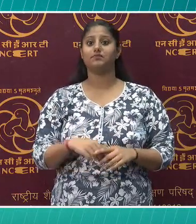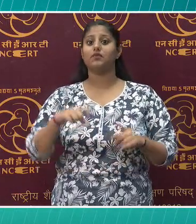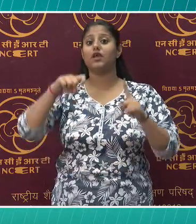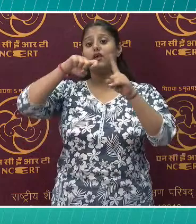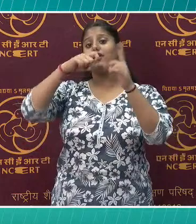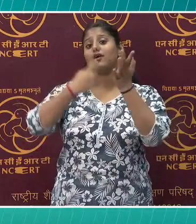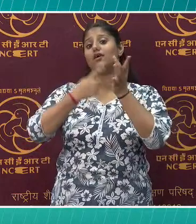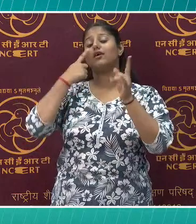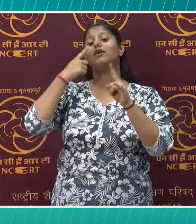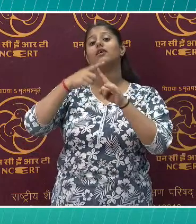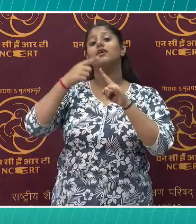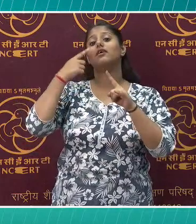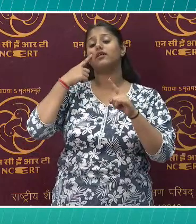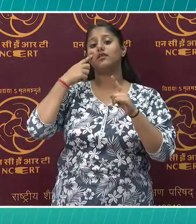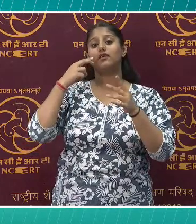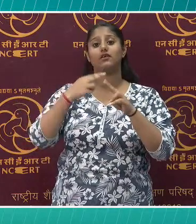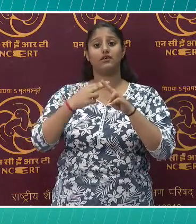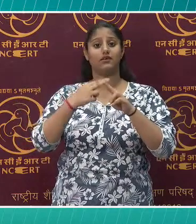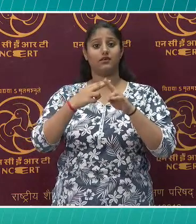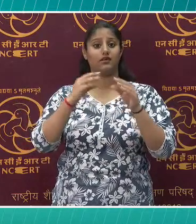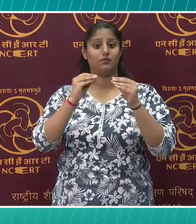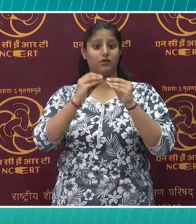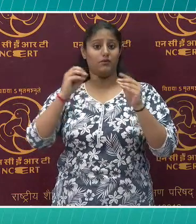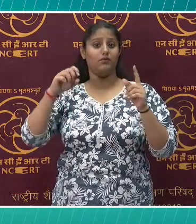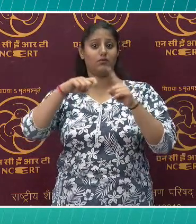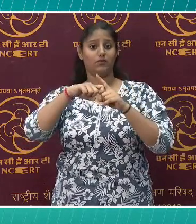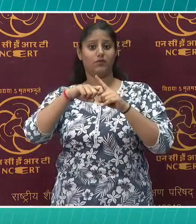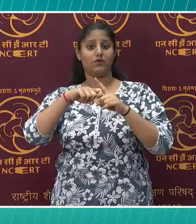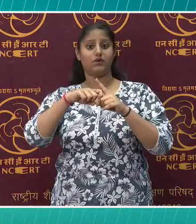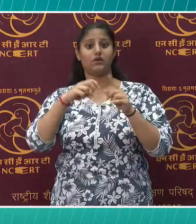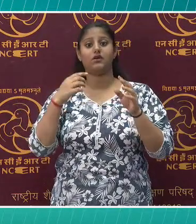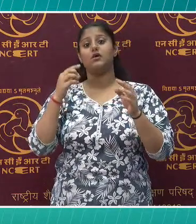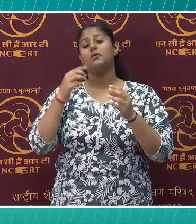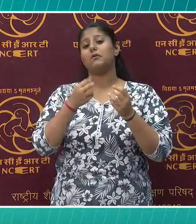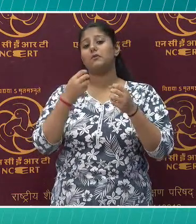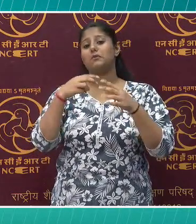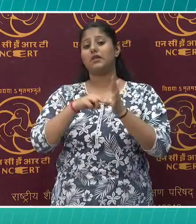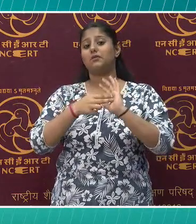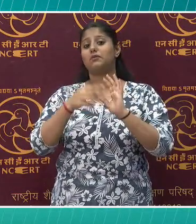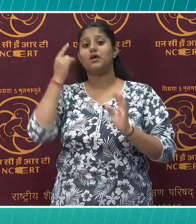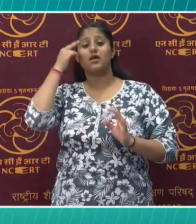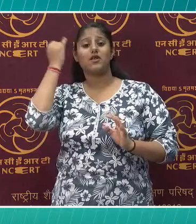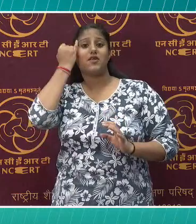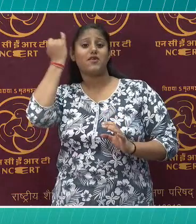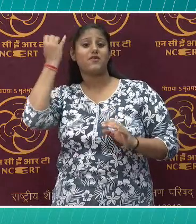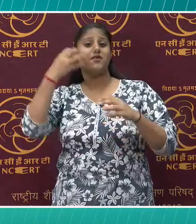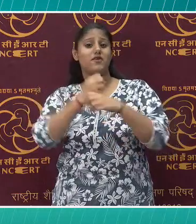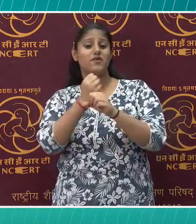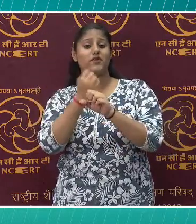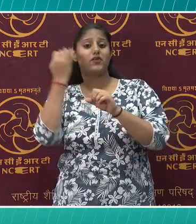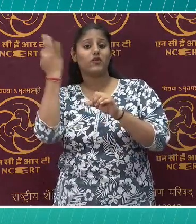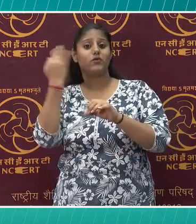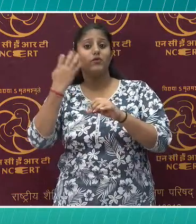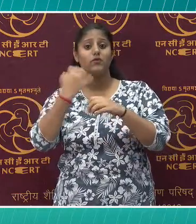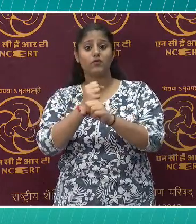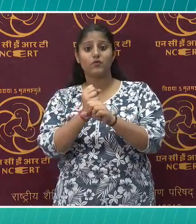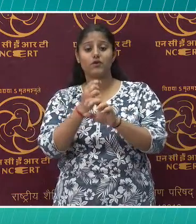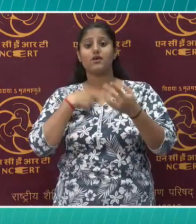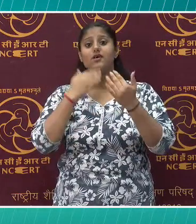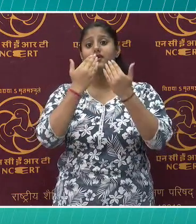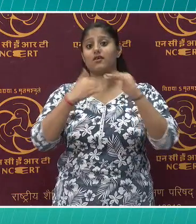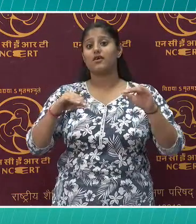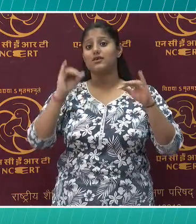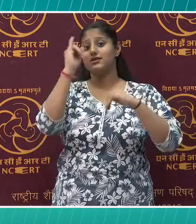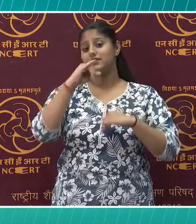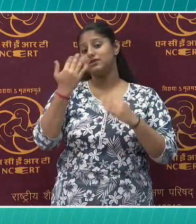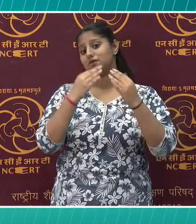Kriti, the name itself is, talks of creation, and it is meant for all class 6 children.